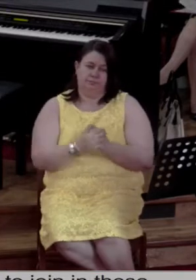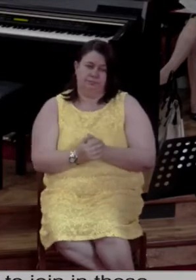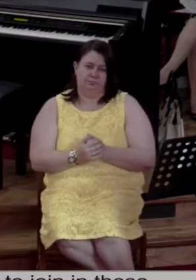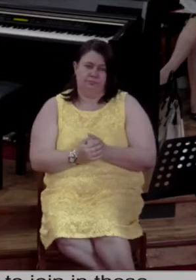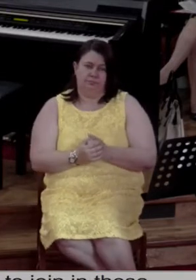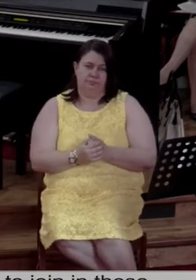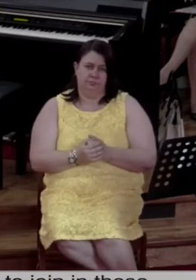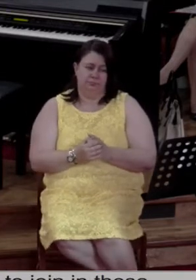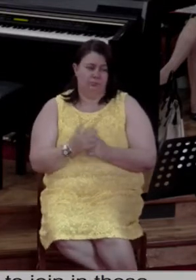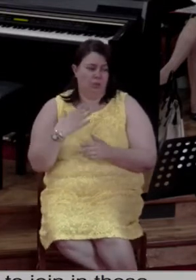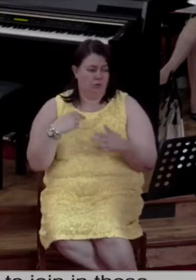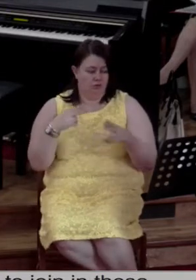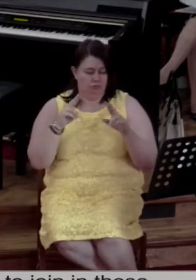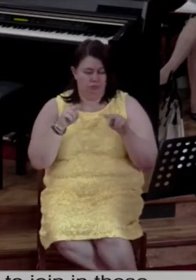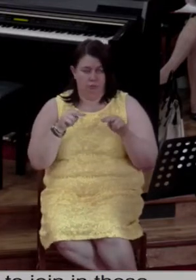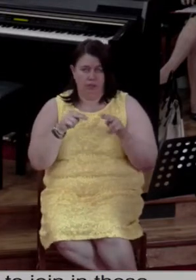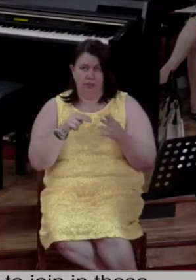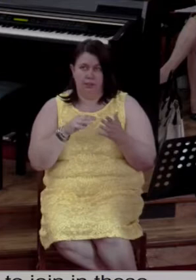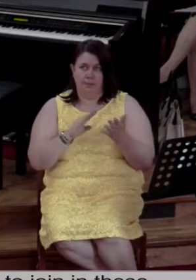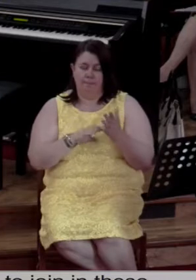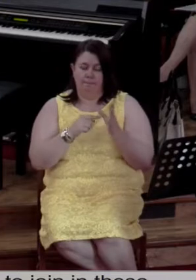end of Matthew's Gospel.